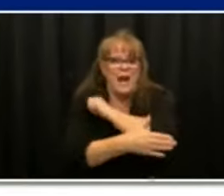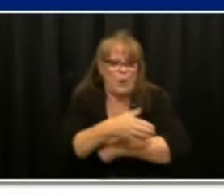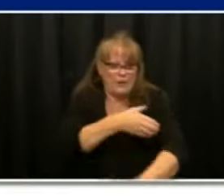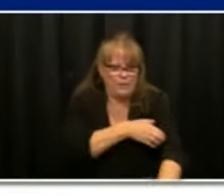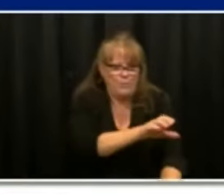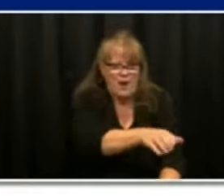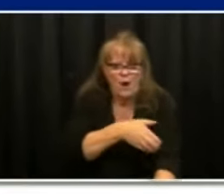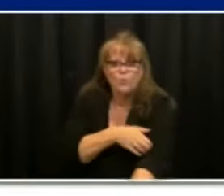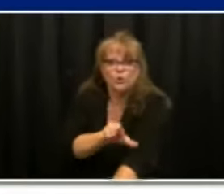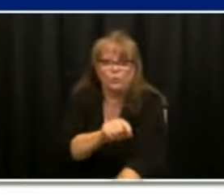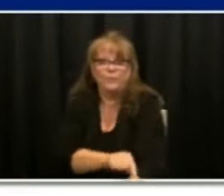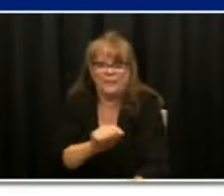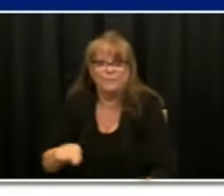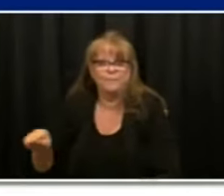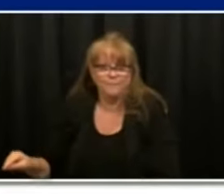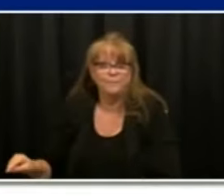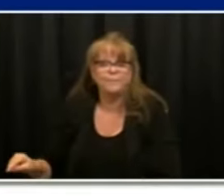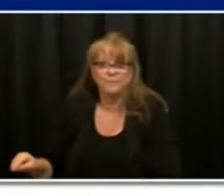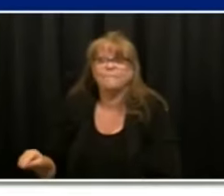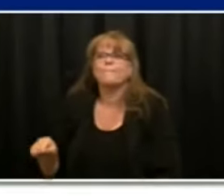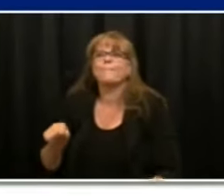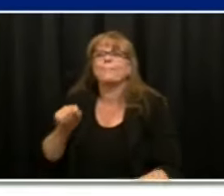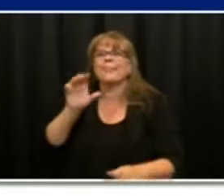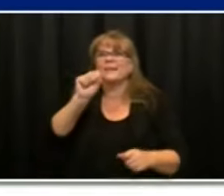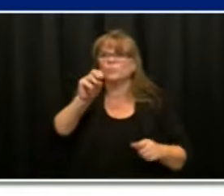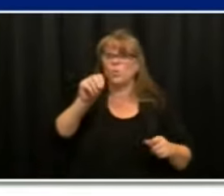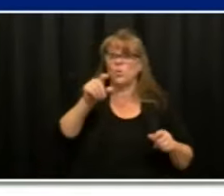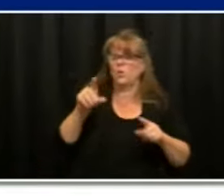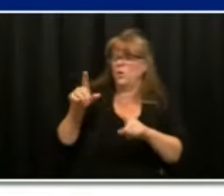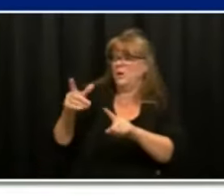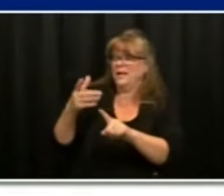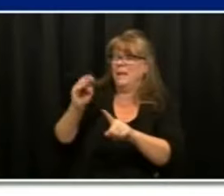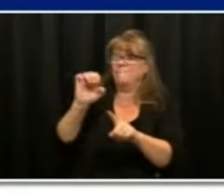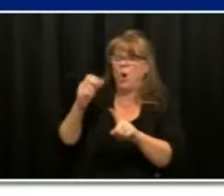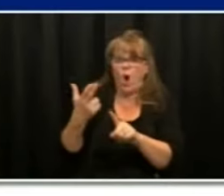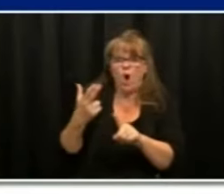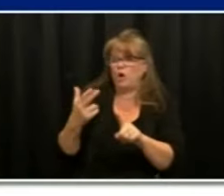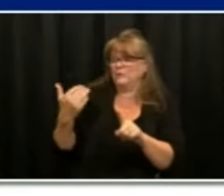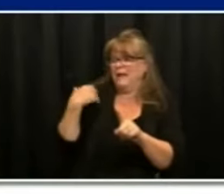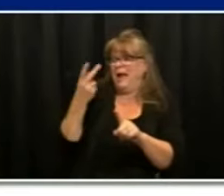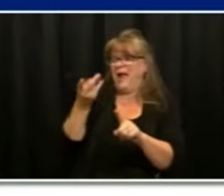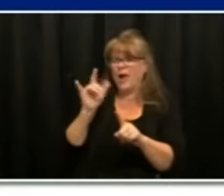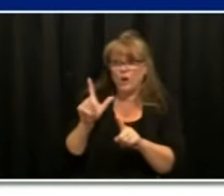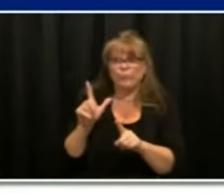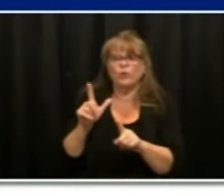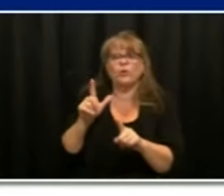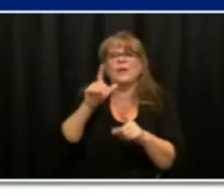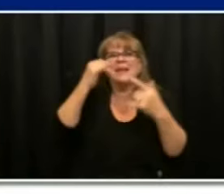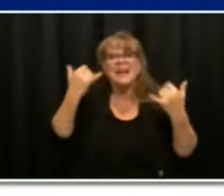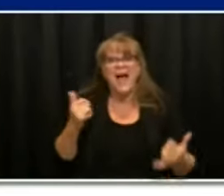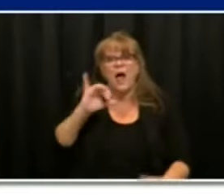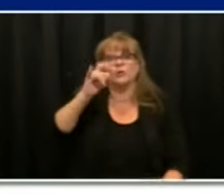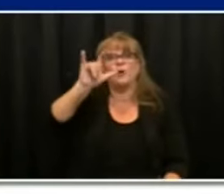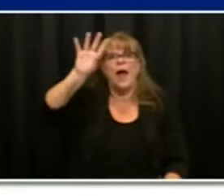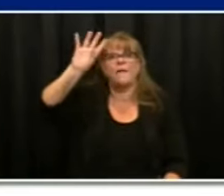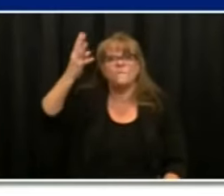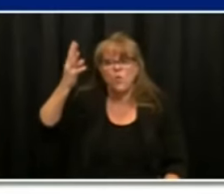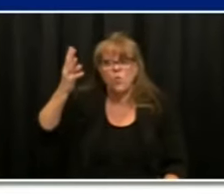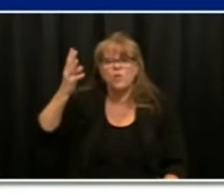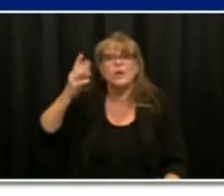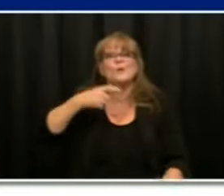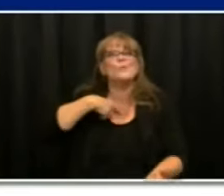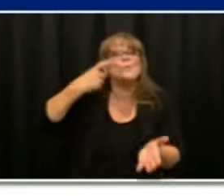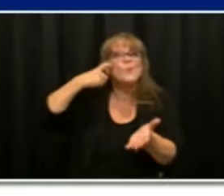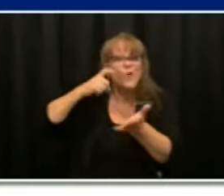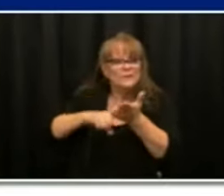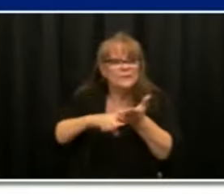beginning in March and April. And then you can see over the 4th of July weekend, cases started to rise again, and